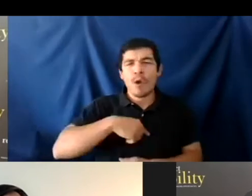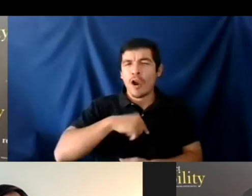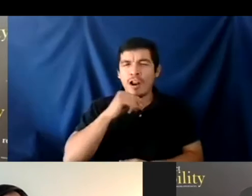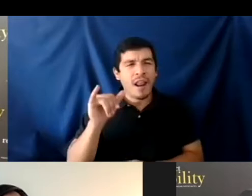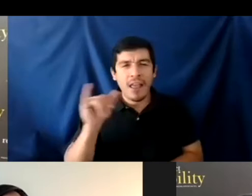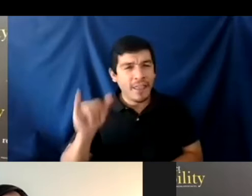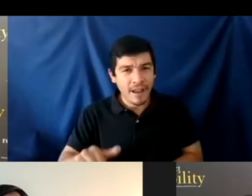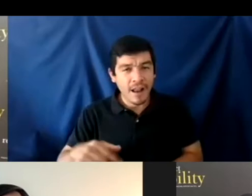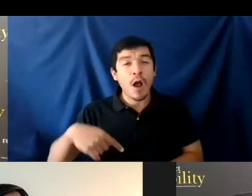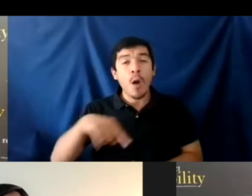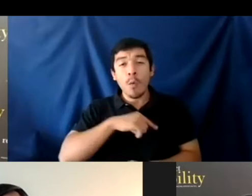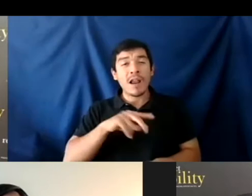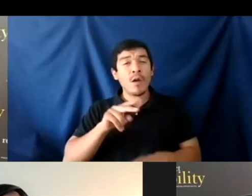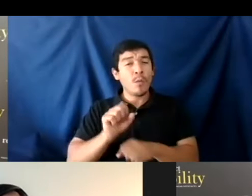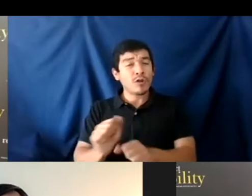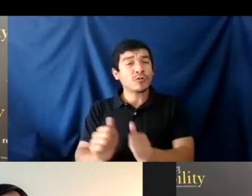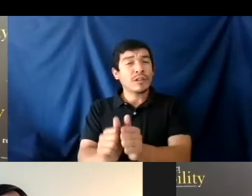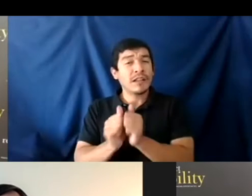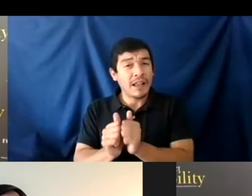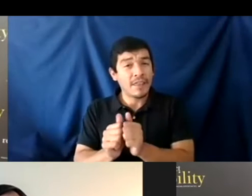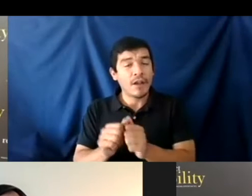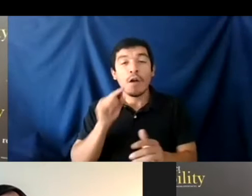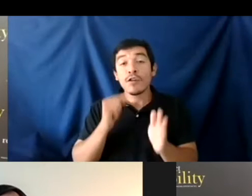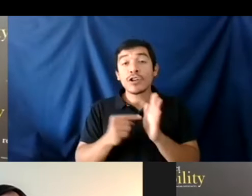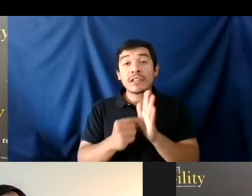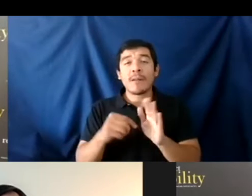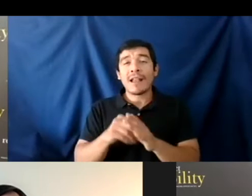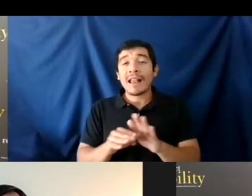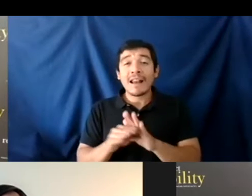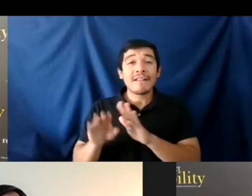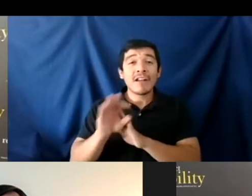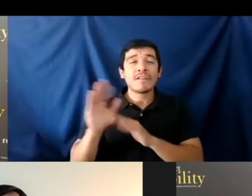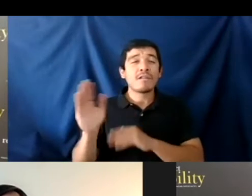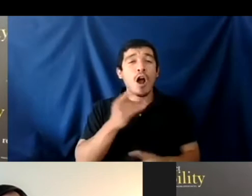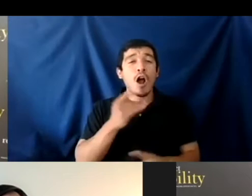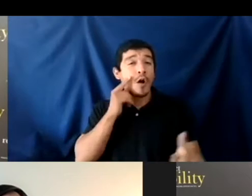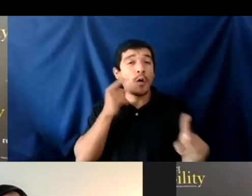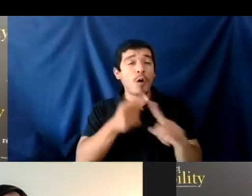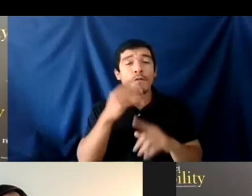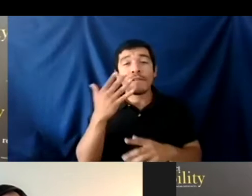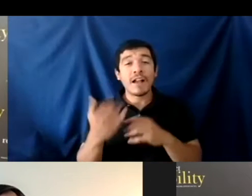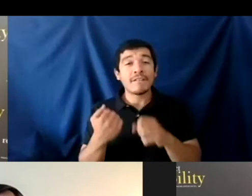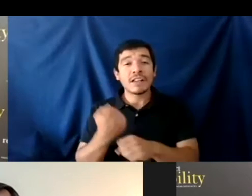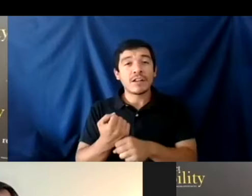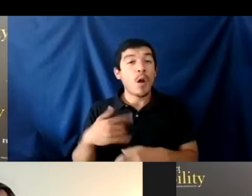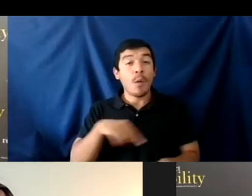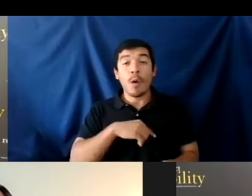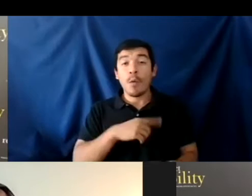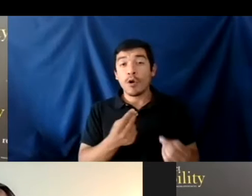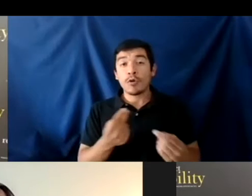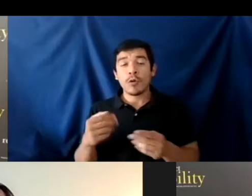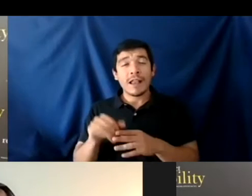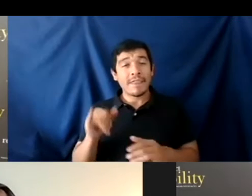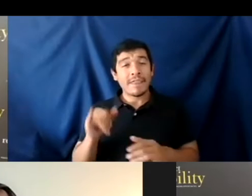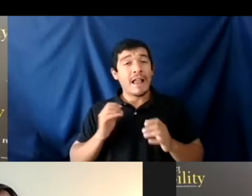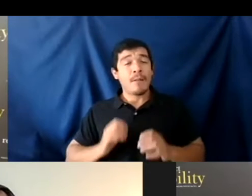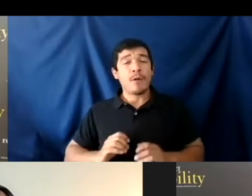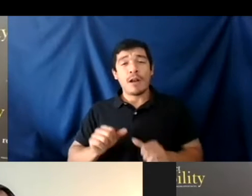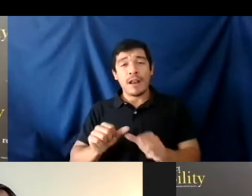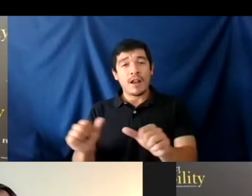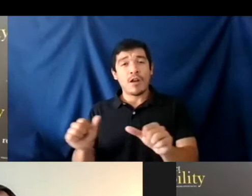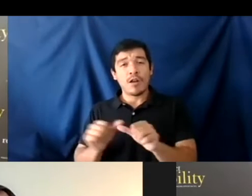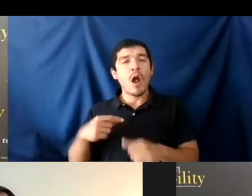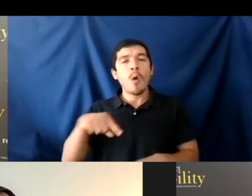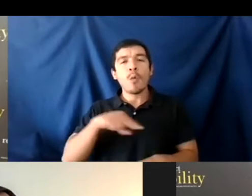example, in advancement of our long-term mission for 5 years from now, what we did within the employment arena is we